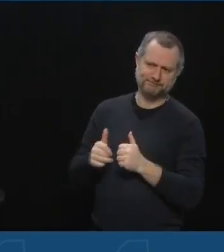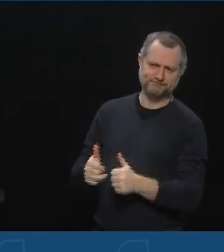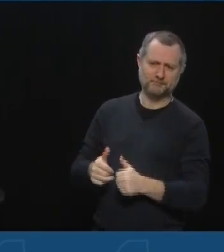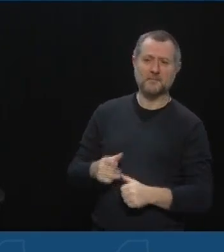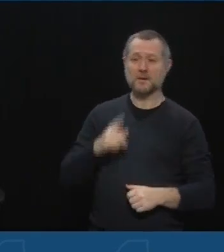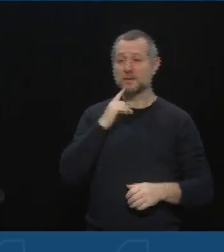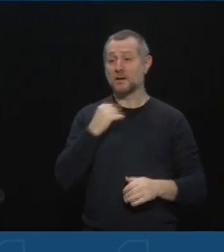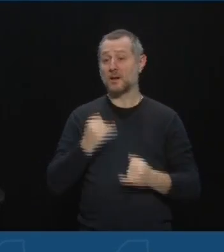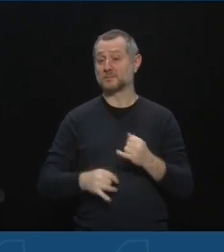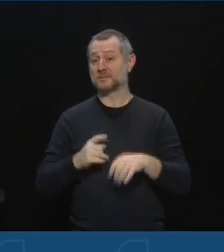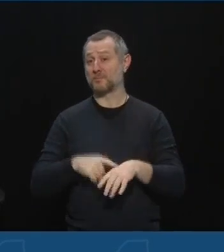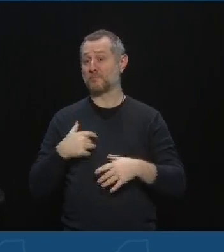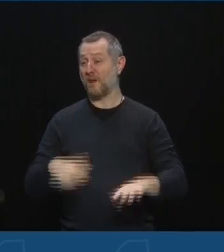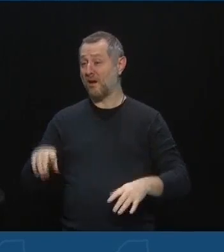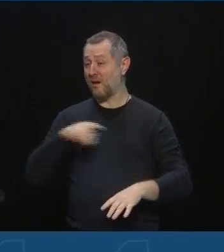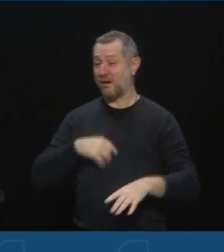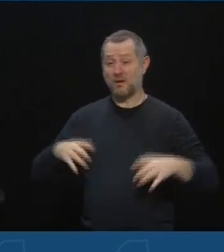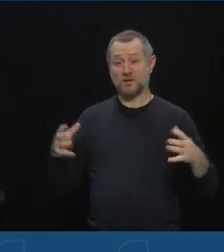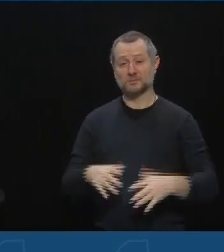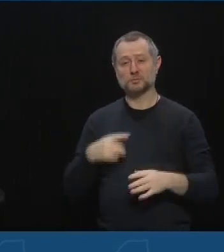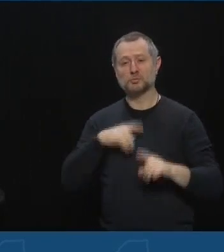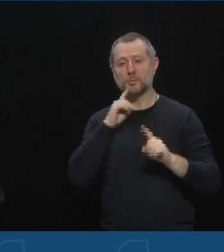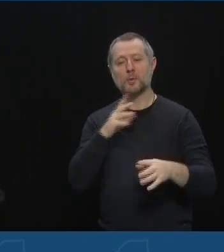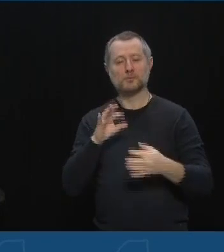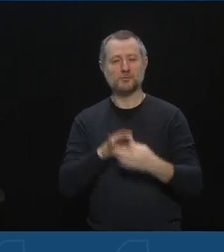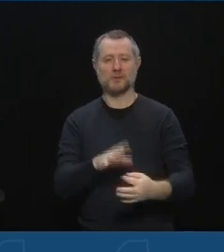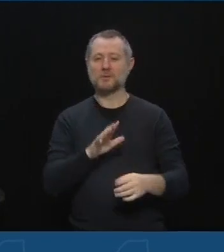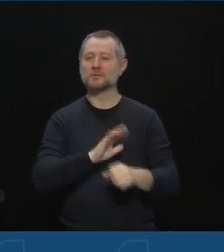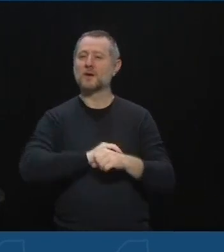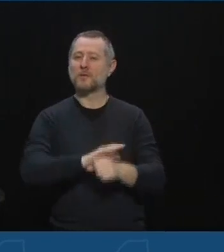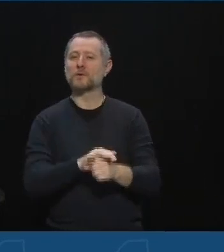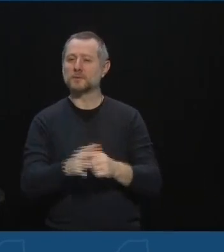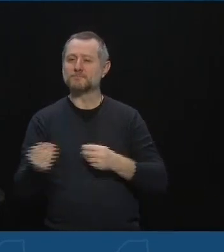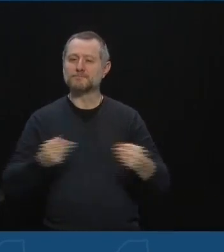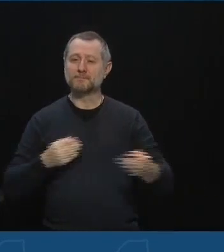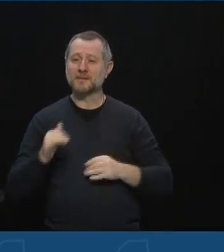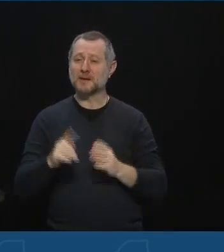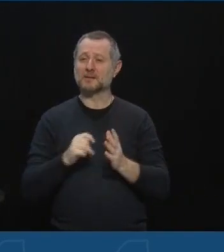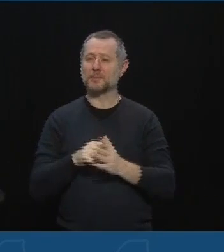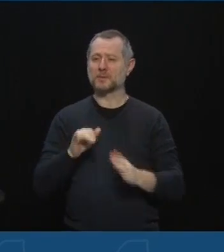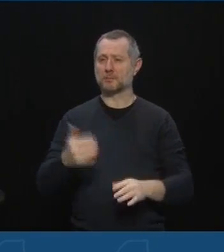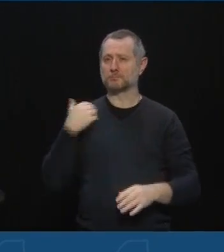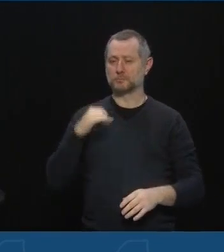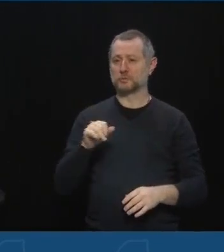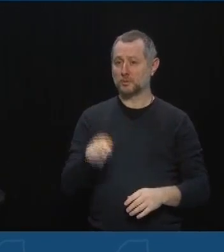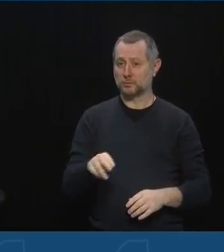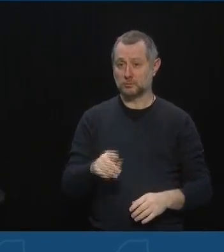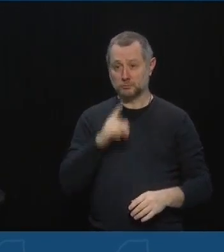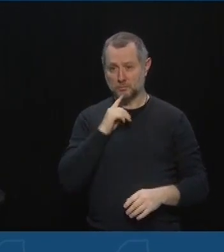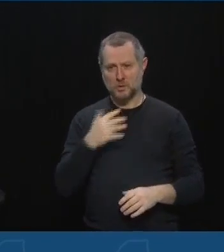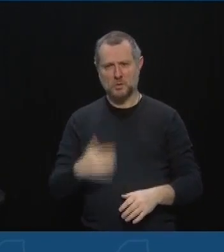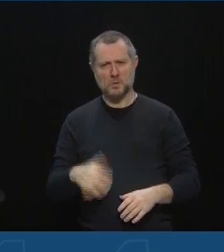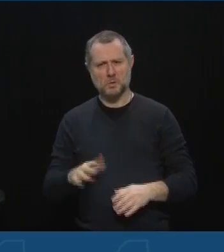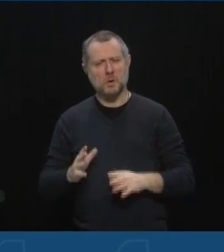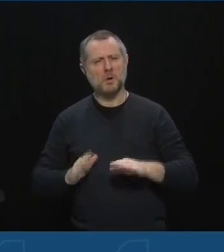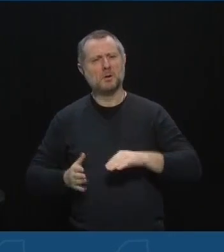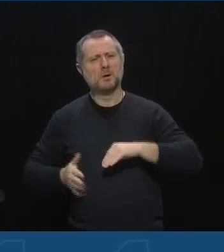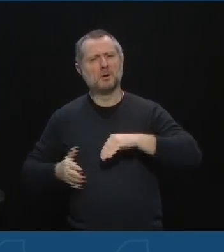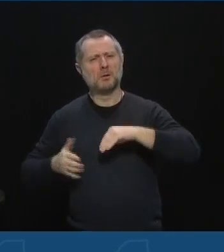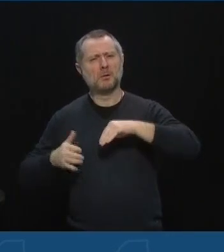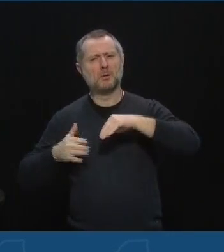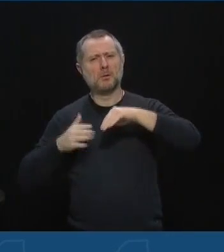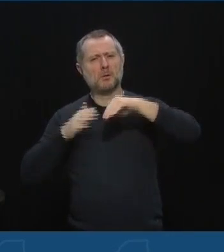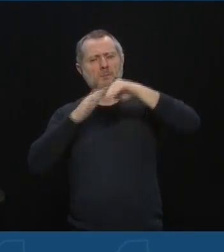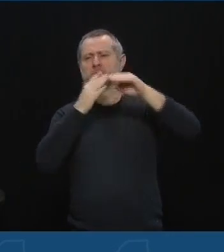did a report here on COVID early in January, and we were heading into a very dark time. In fact, our numbers had just about hit our peak